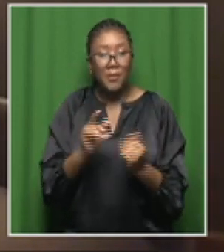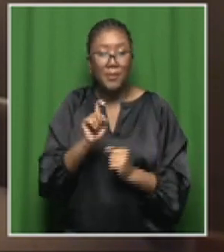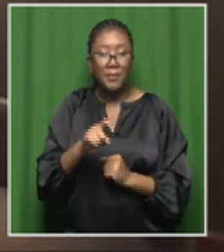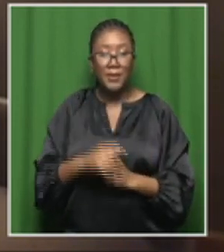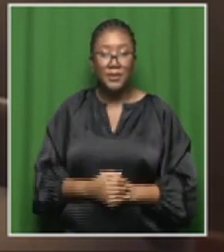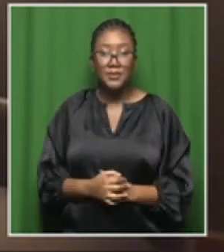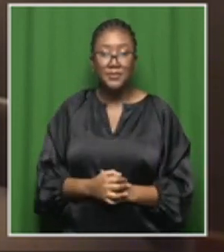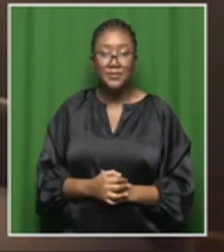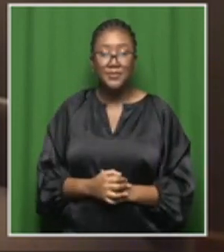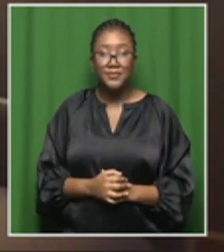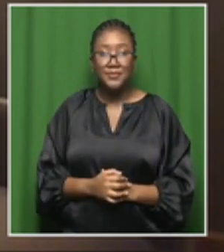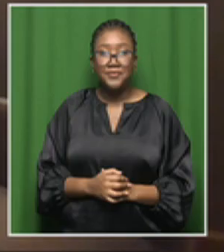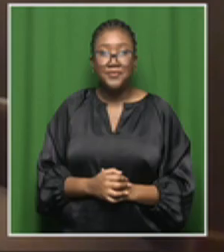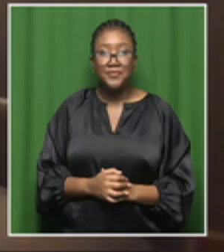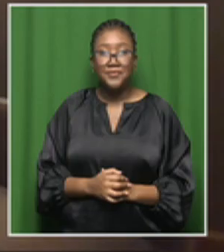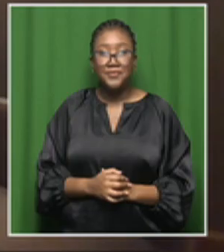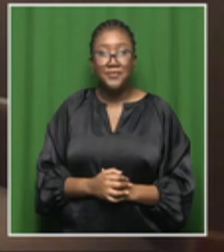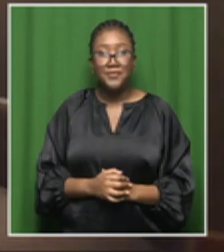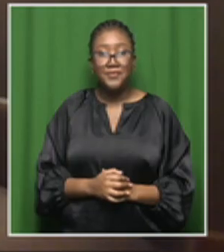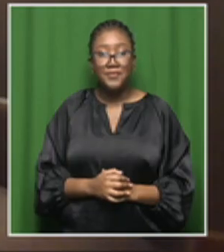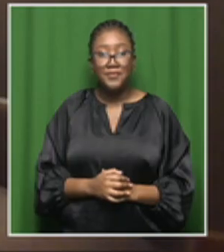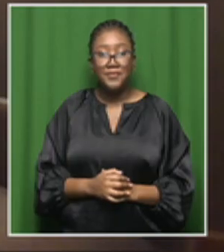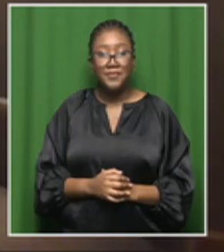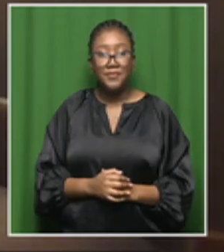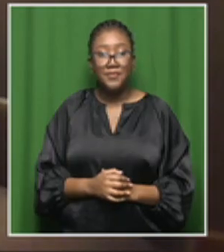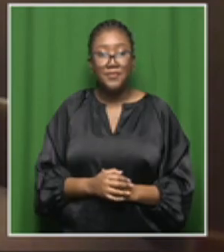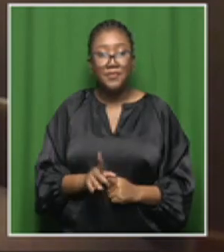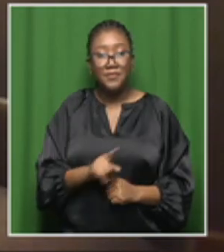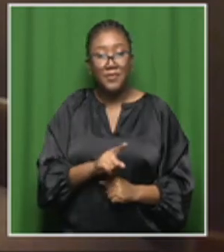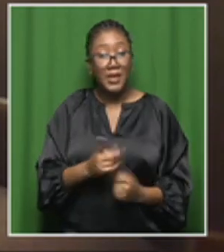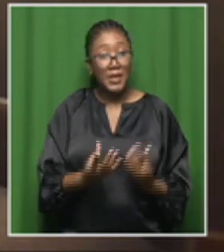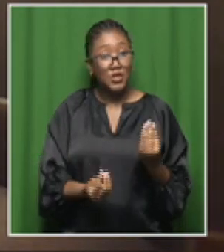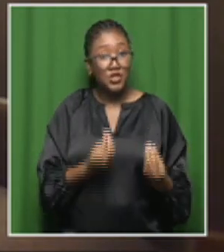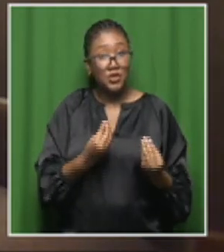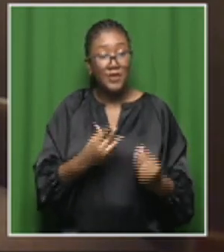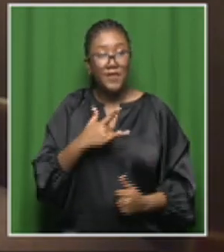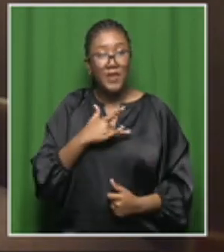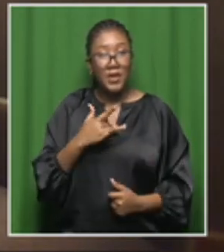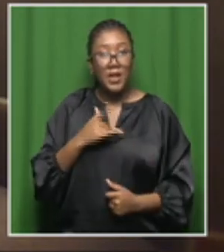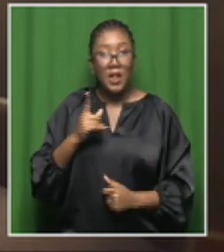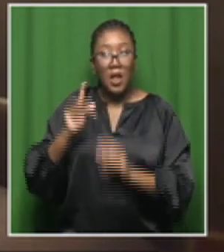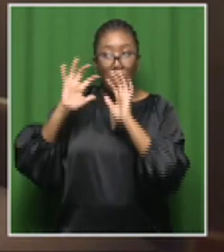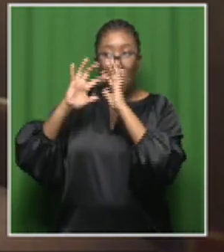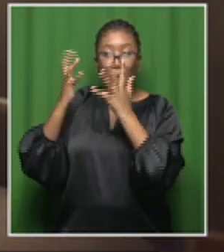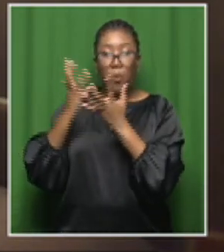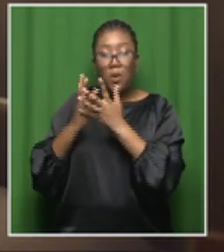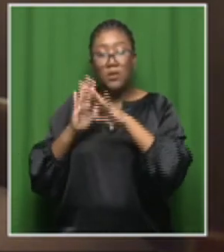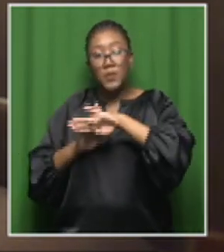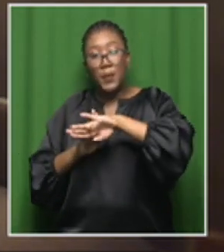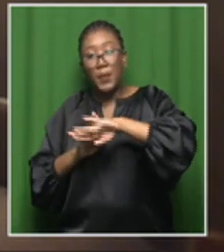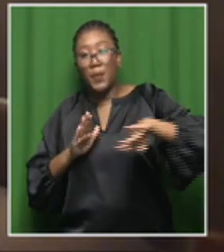They tell us that the world was not there for them throughout this war.